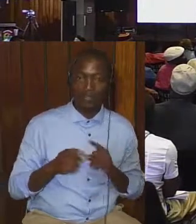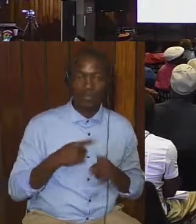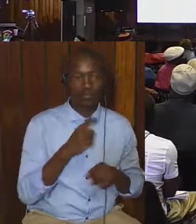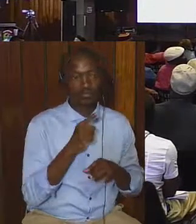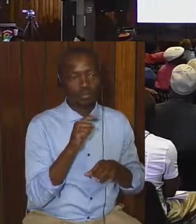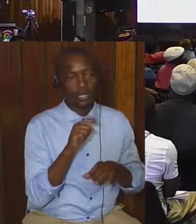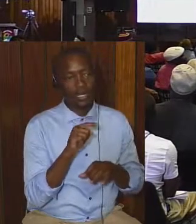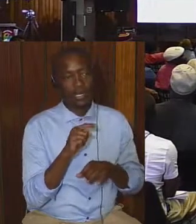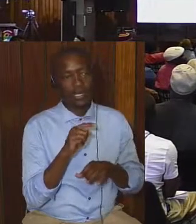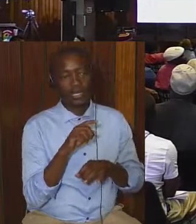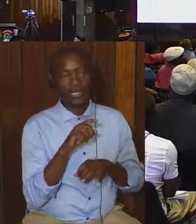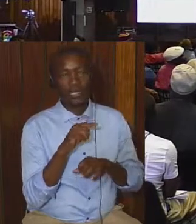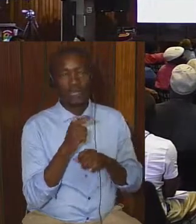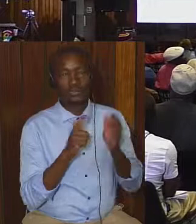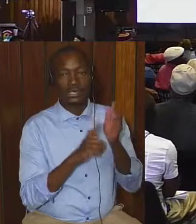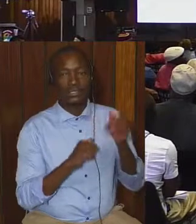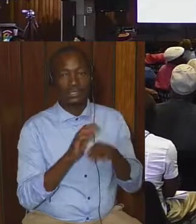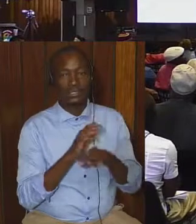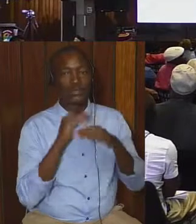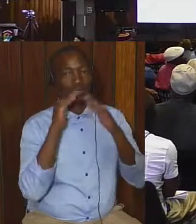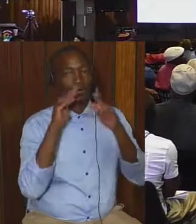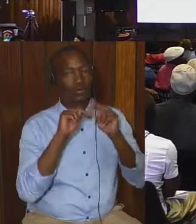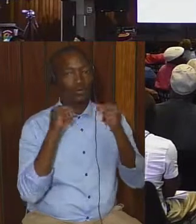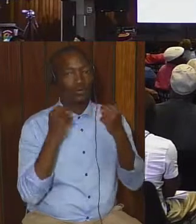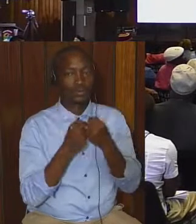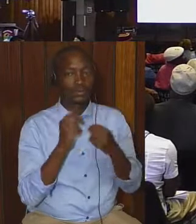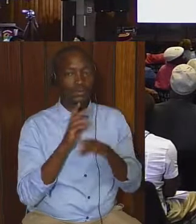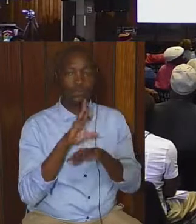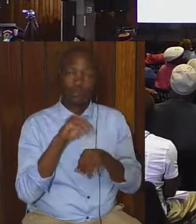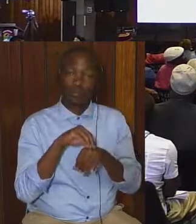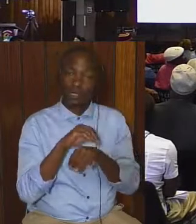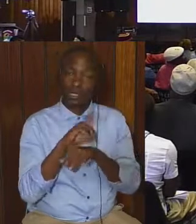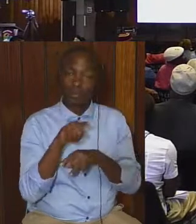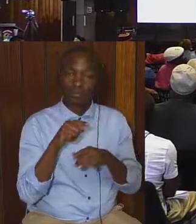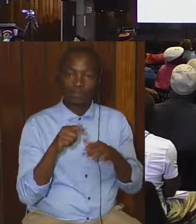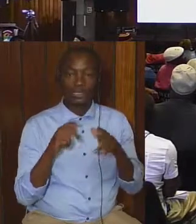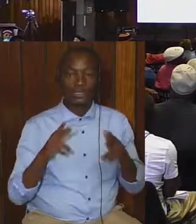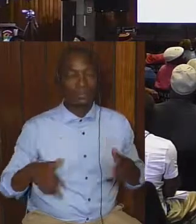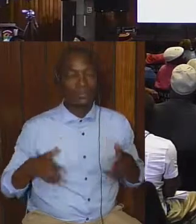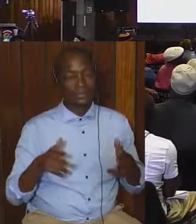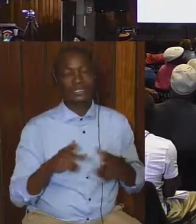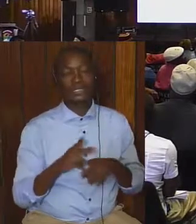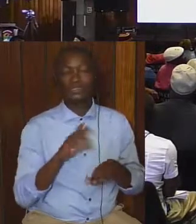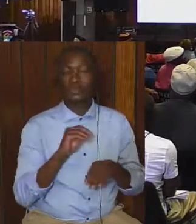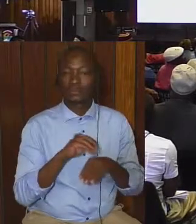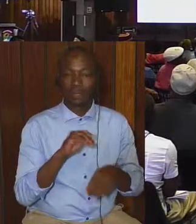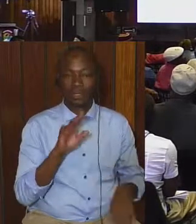siye ku national. Sine problem le akendaba yama train.